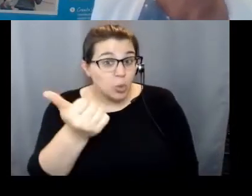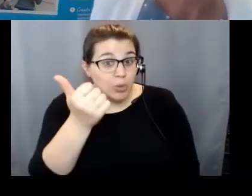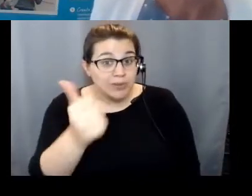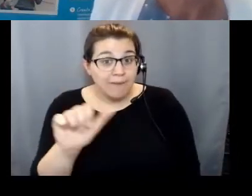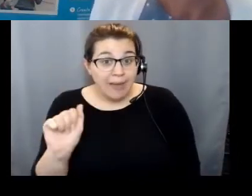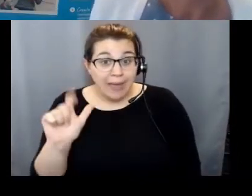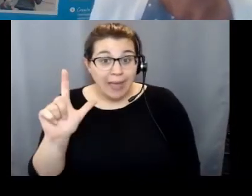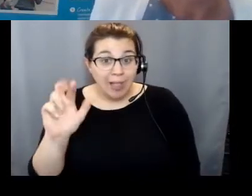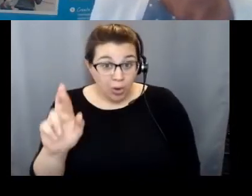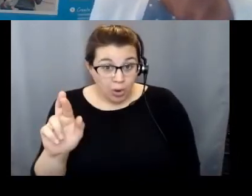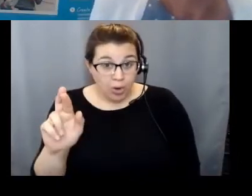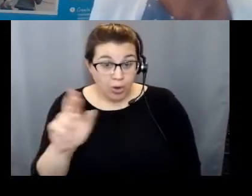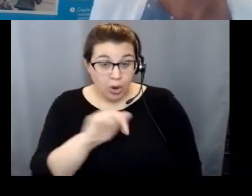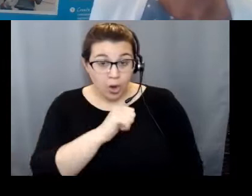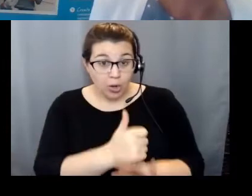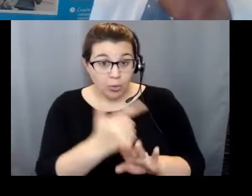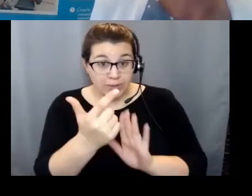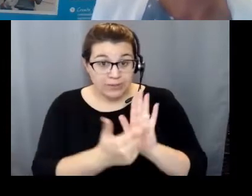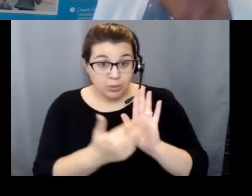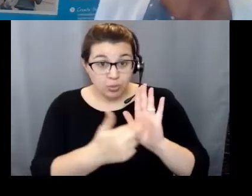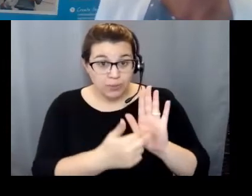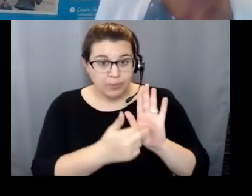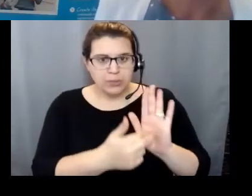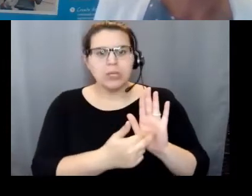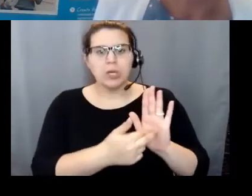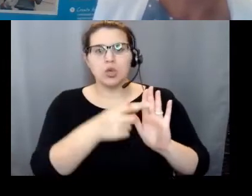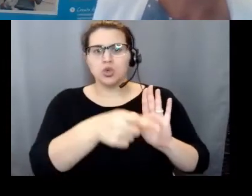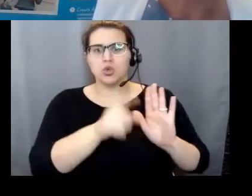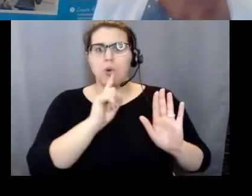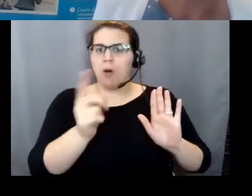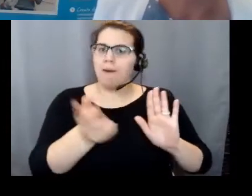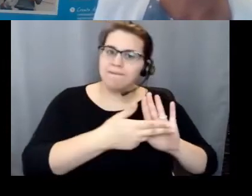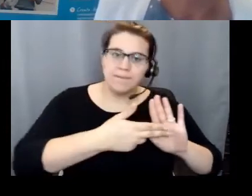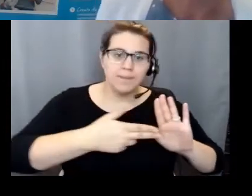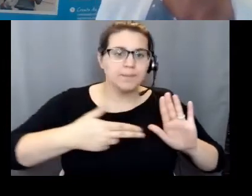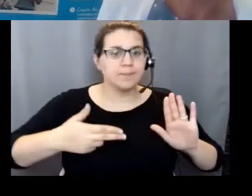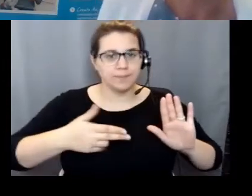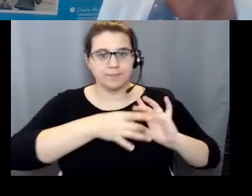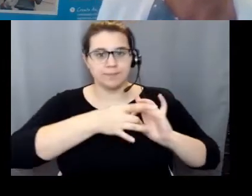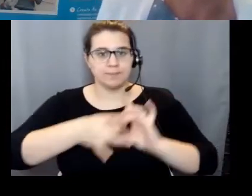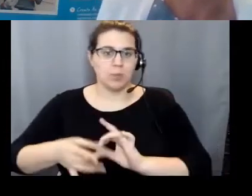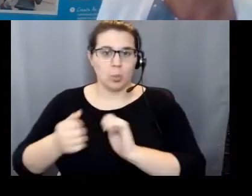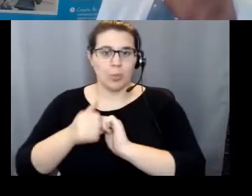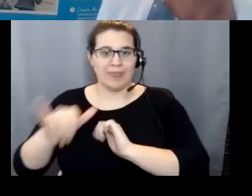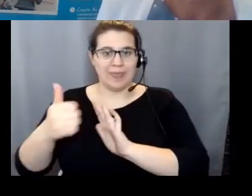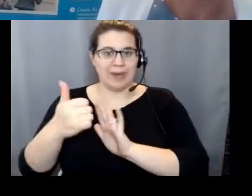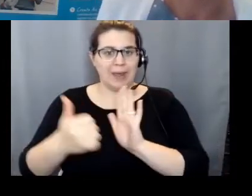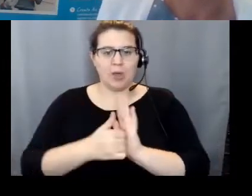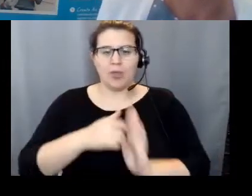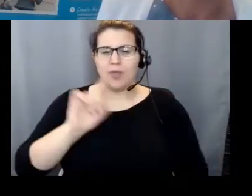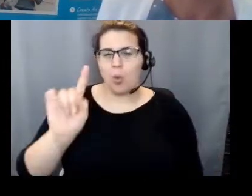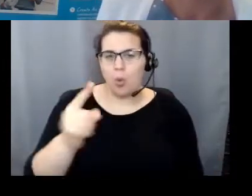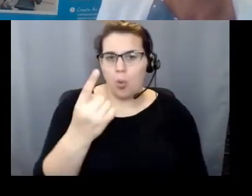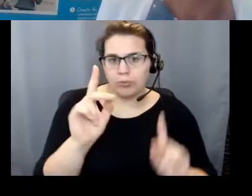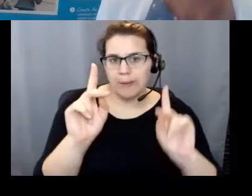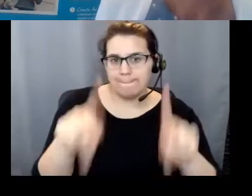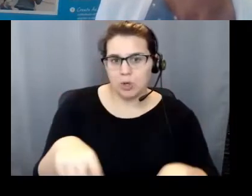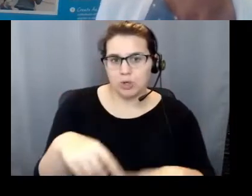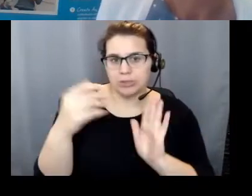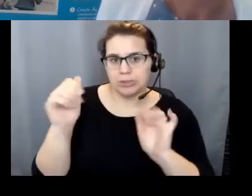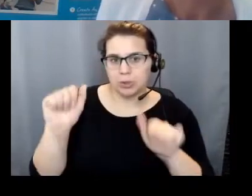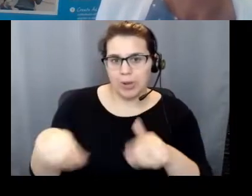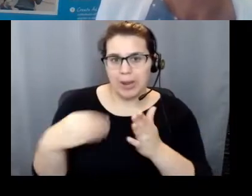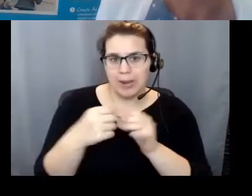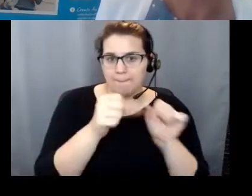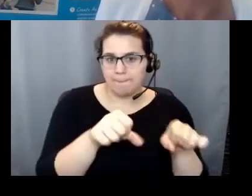representative, they will be formally assigned to the individual's account and will be the only person allowed to transact on the account.